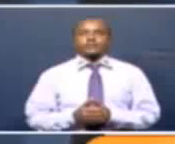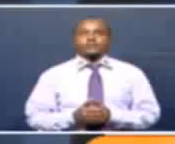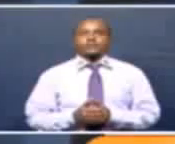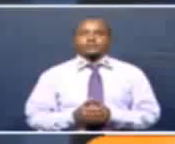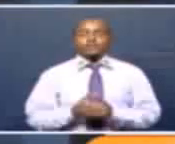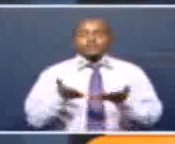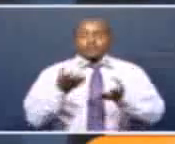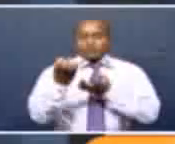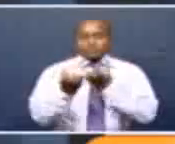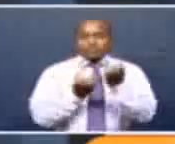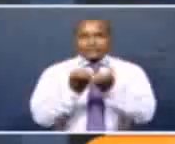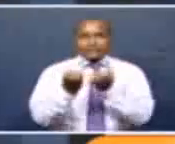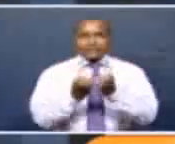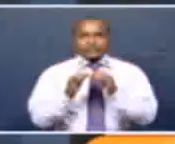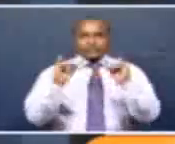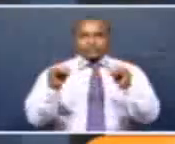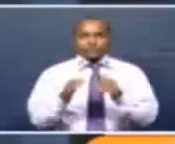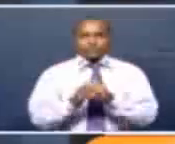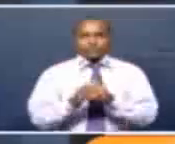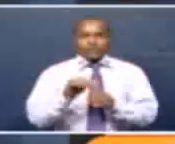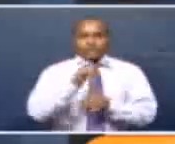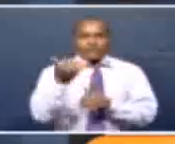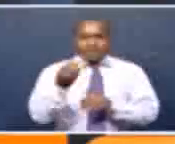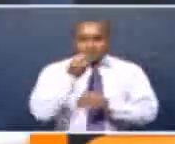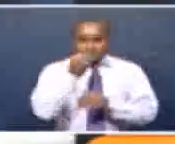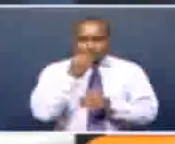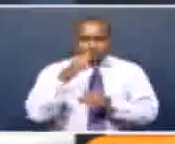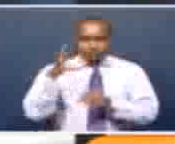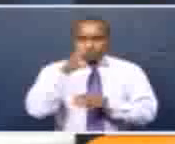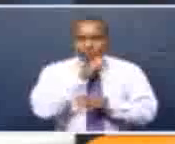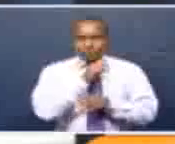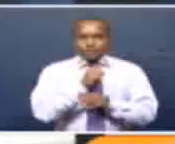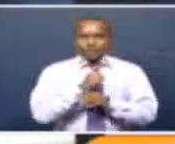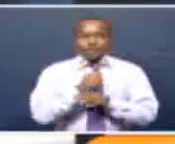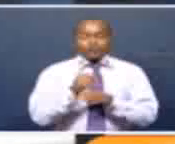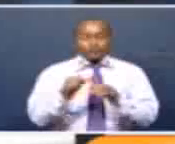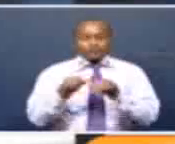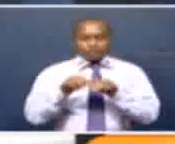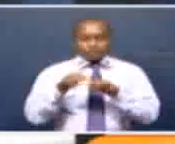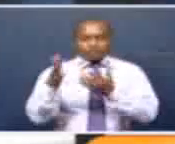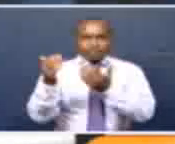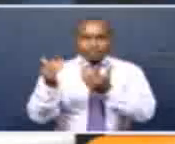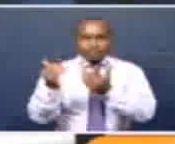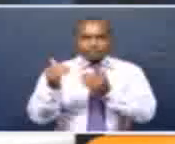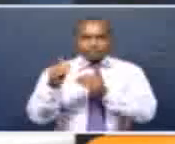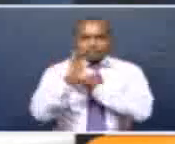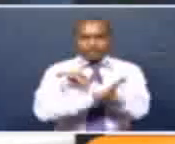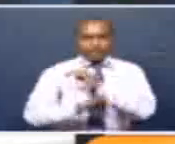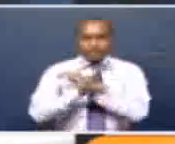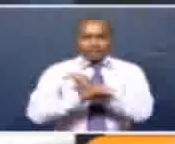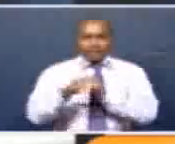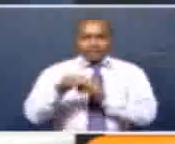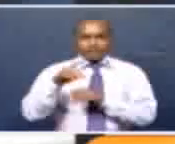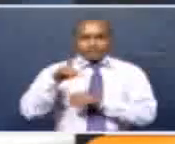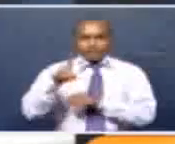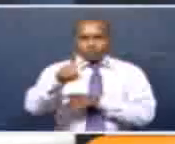Onto business news, and another food shortage looms in the country as army worms re-emerge in the breadbasket of